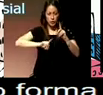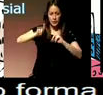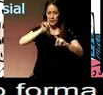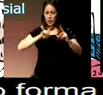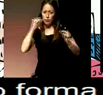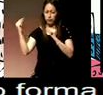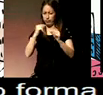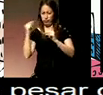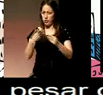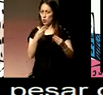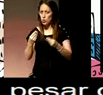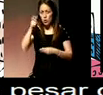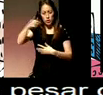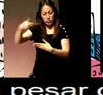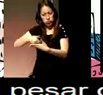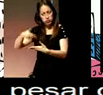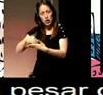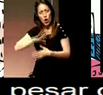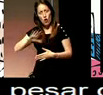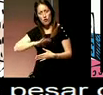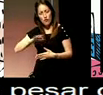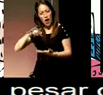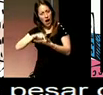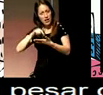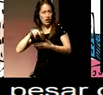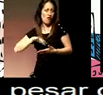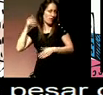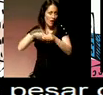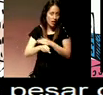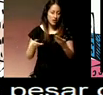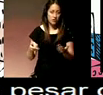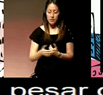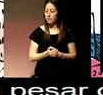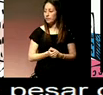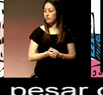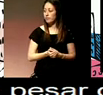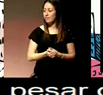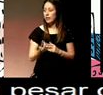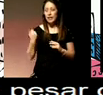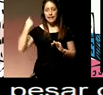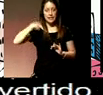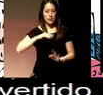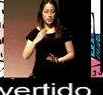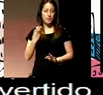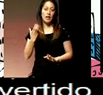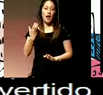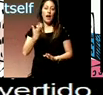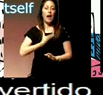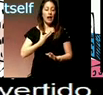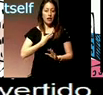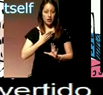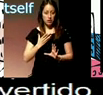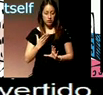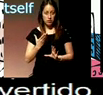virtuous administration. The city has in fact committed itself through the IBA office and the City for All office